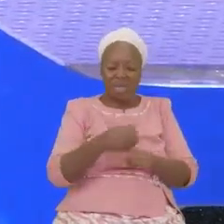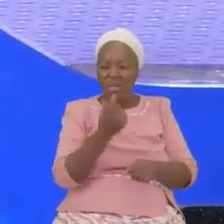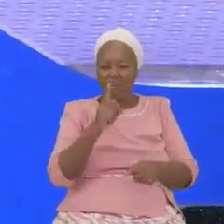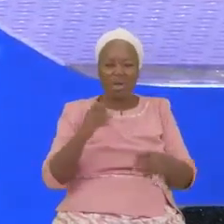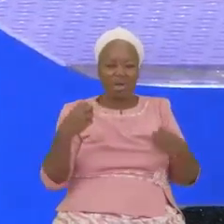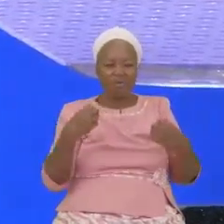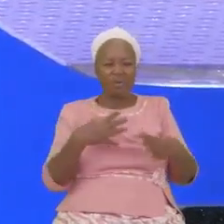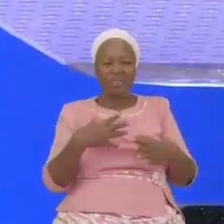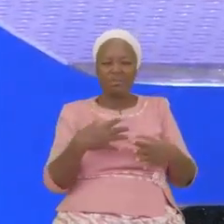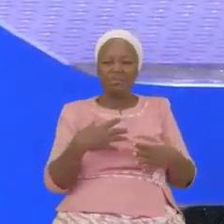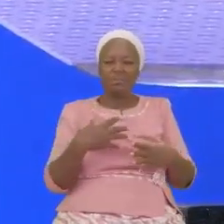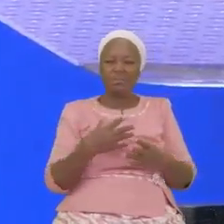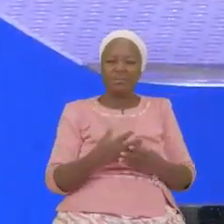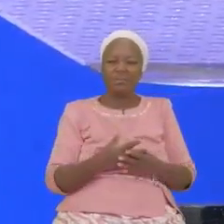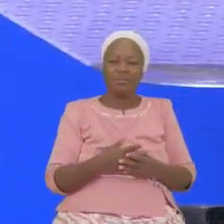afraid.